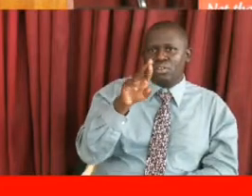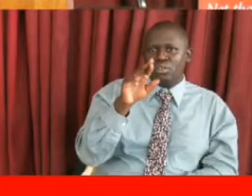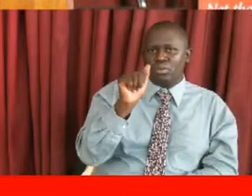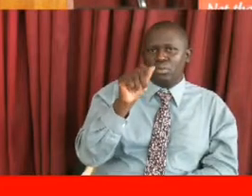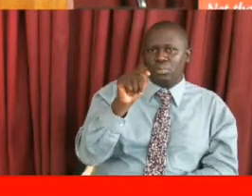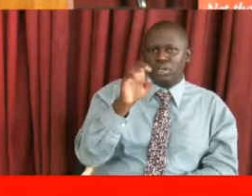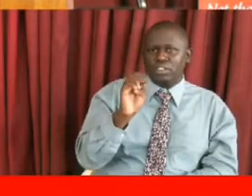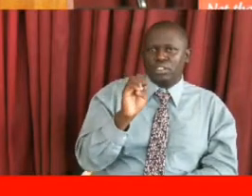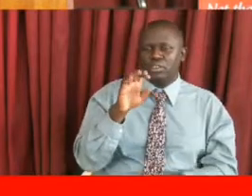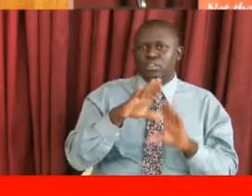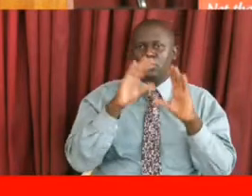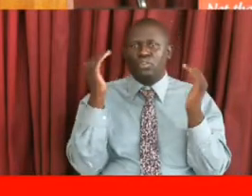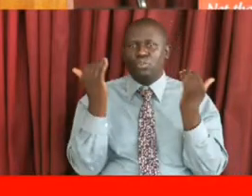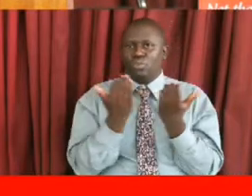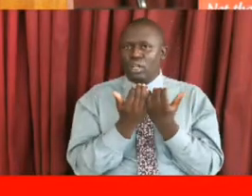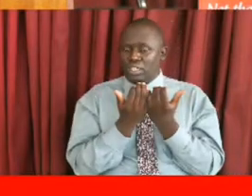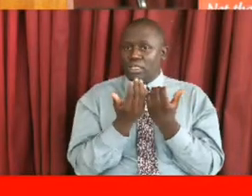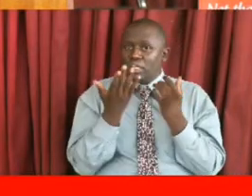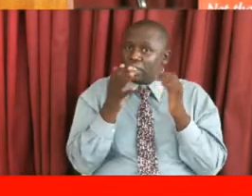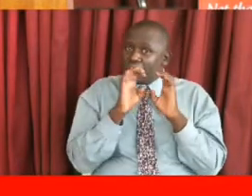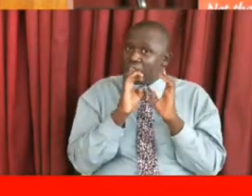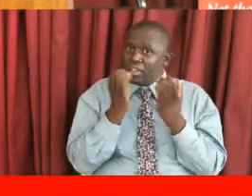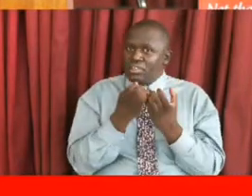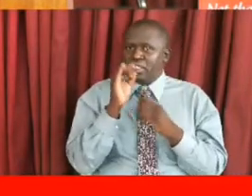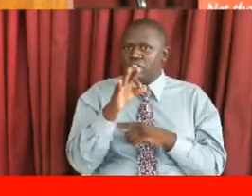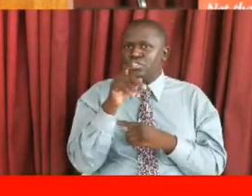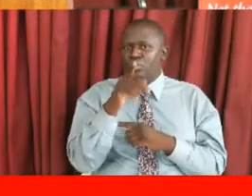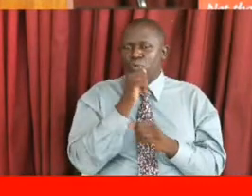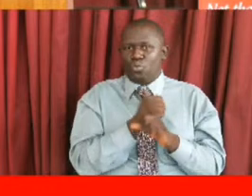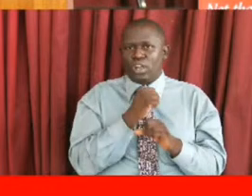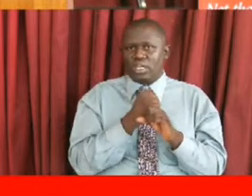world even though you work in the corporate